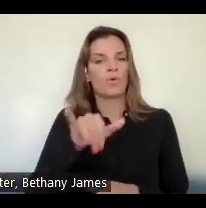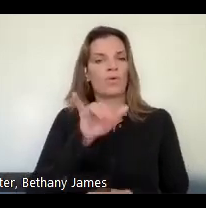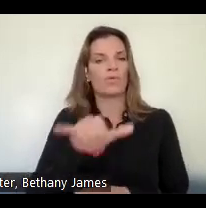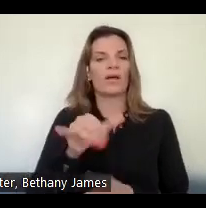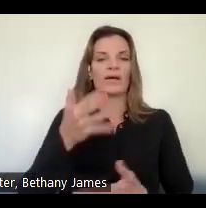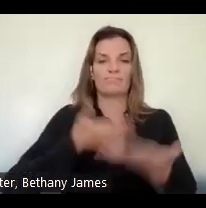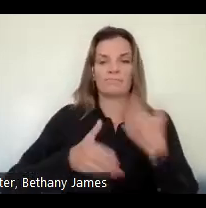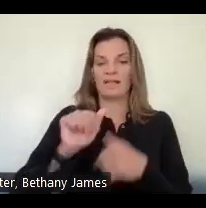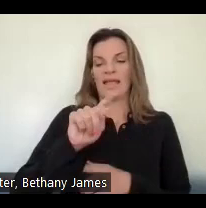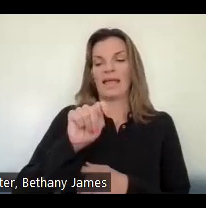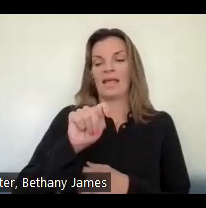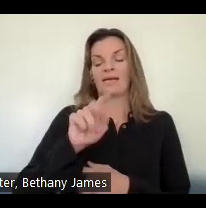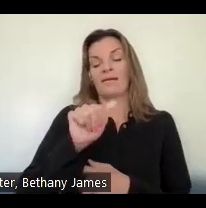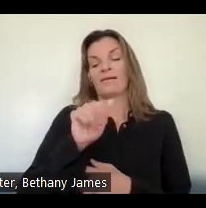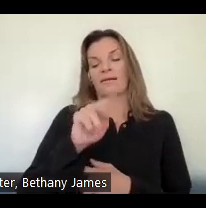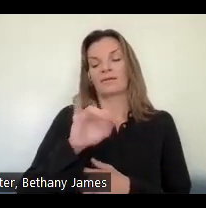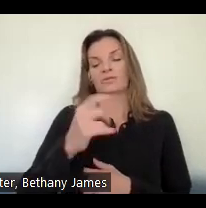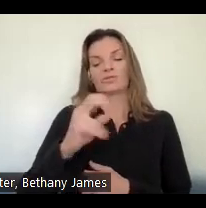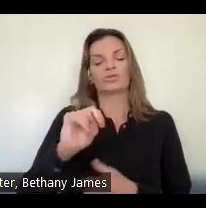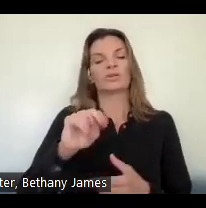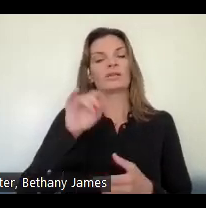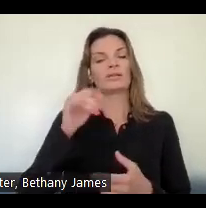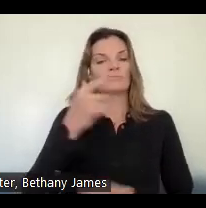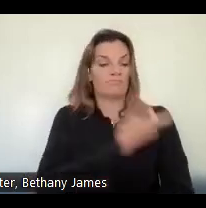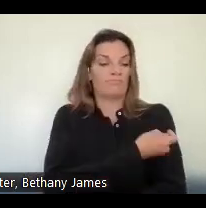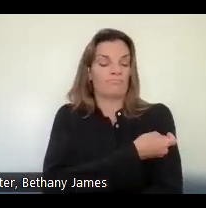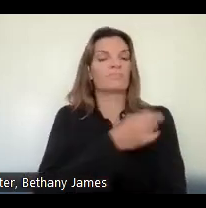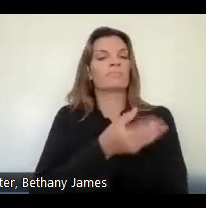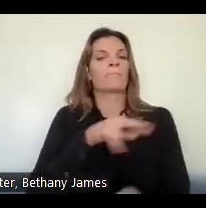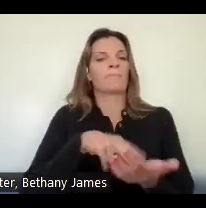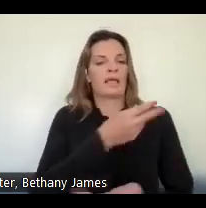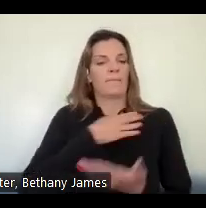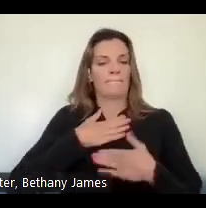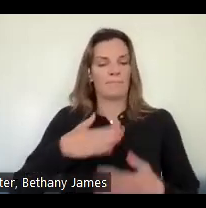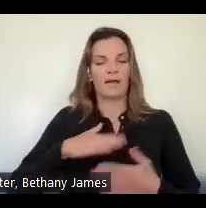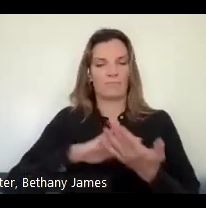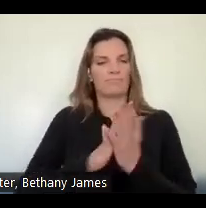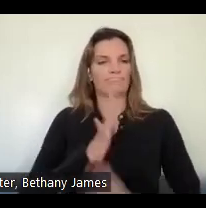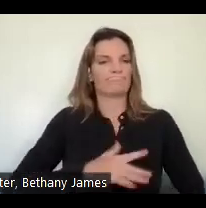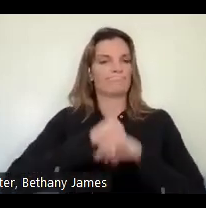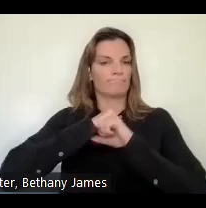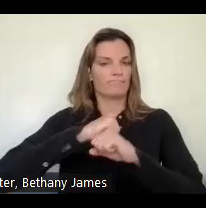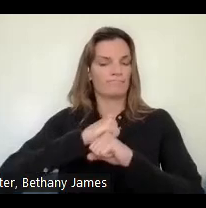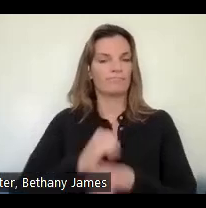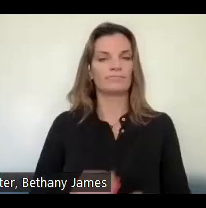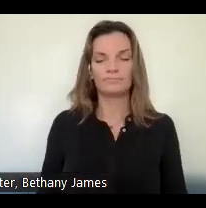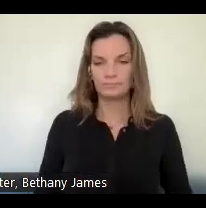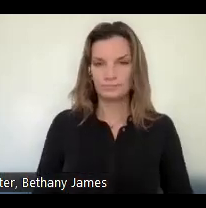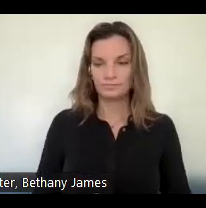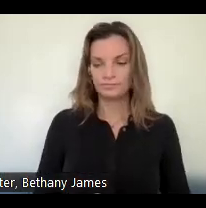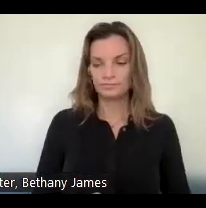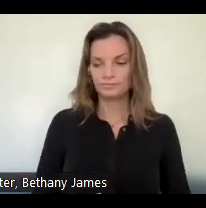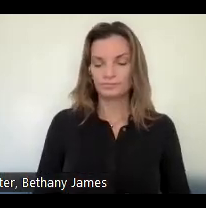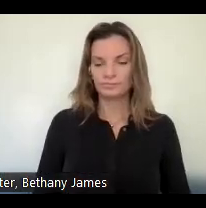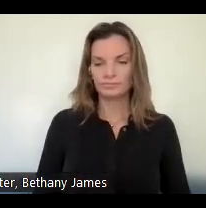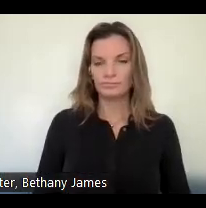to produce the immune disease fighting antibodies. They did show in those